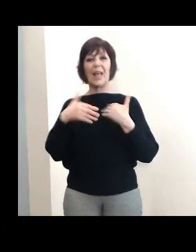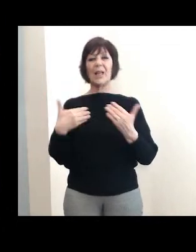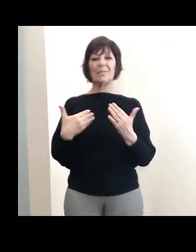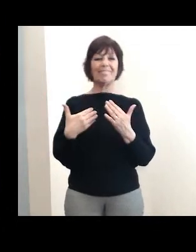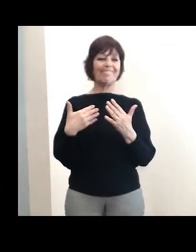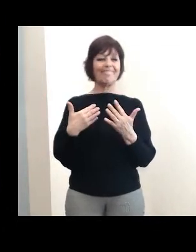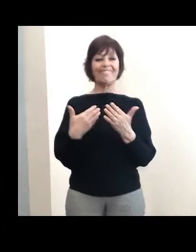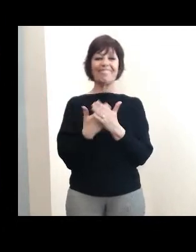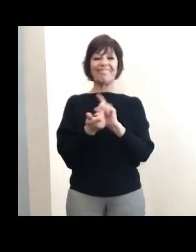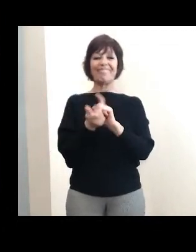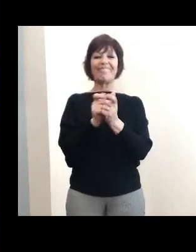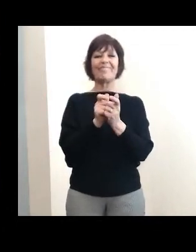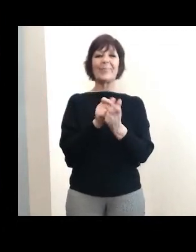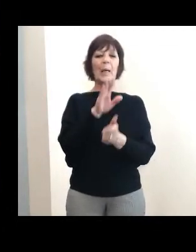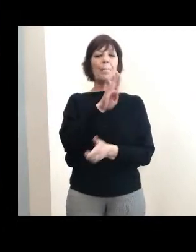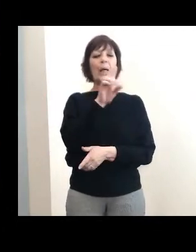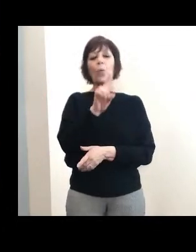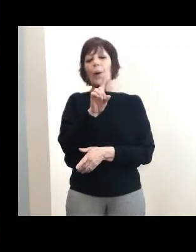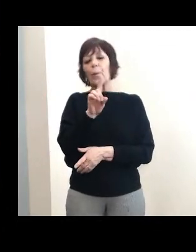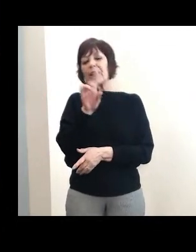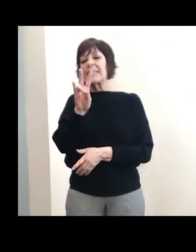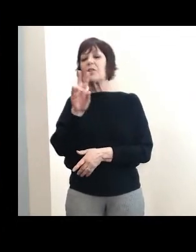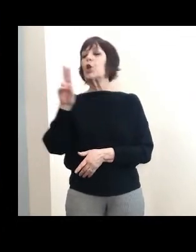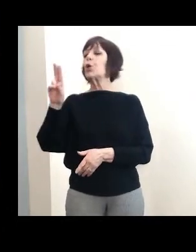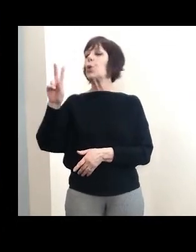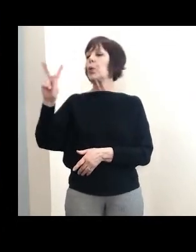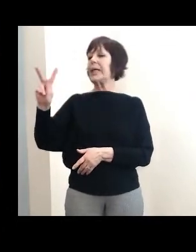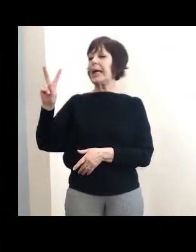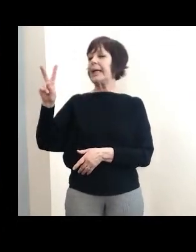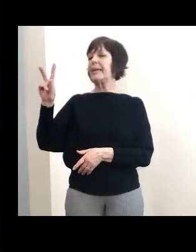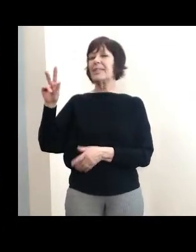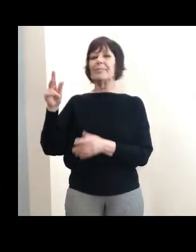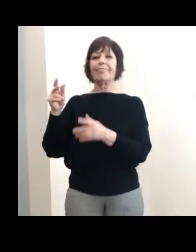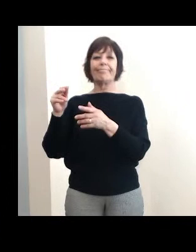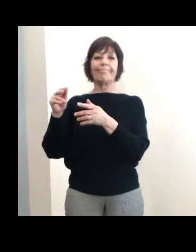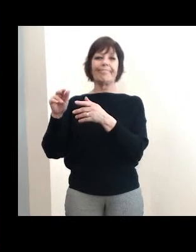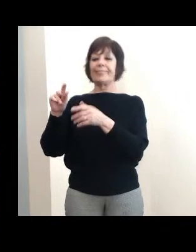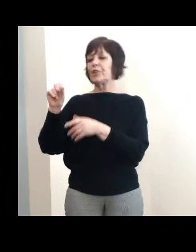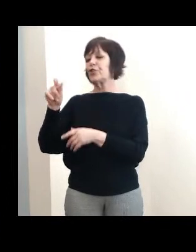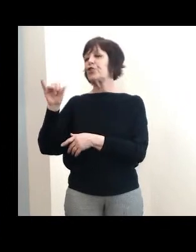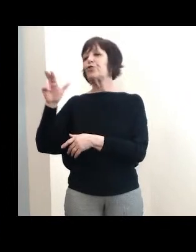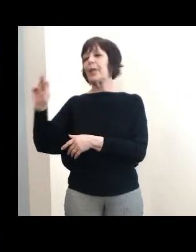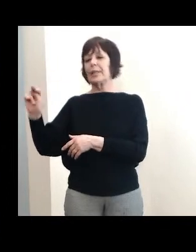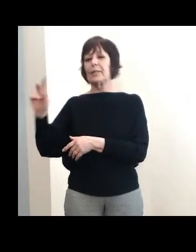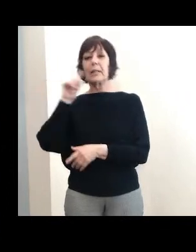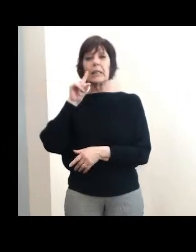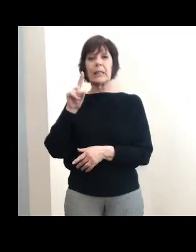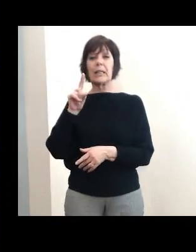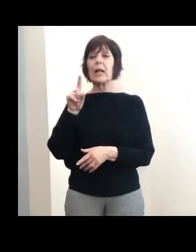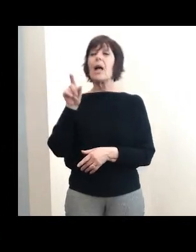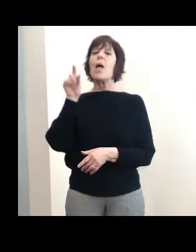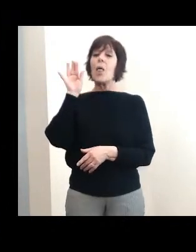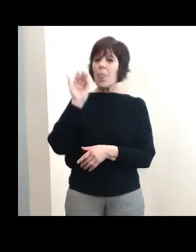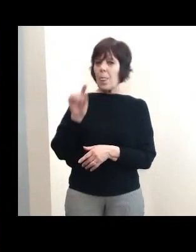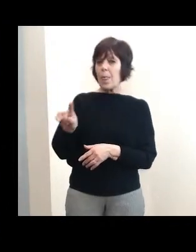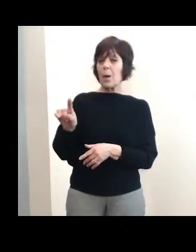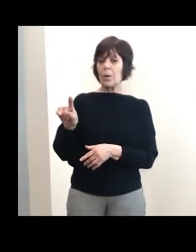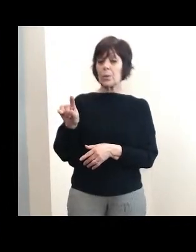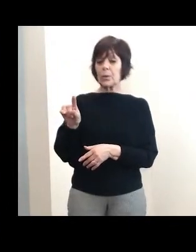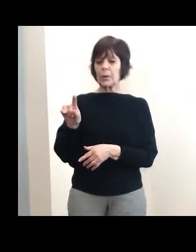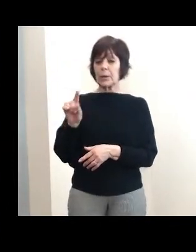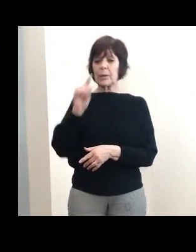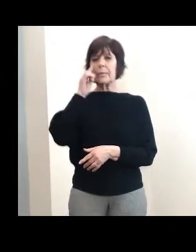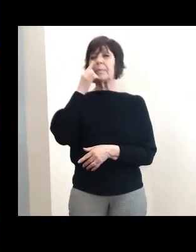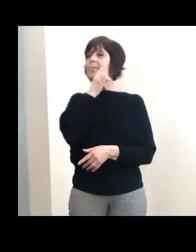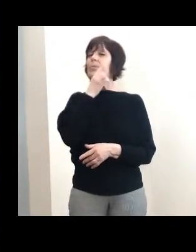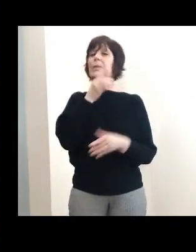the B117, the UK variant strain, that were Erie County residents. Those specimens were collected at the end